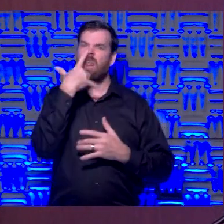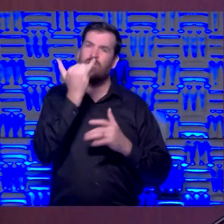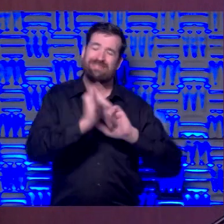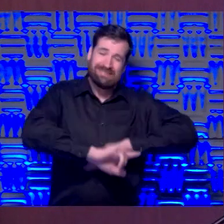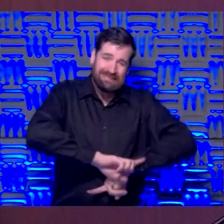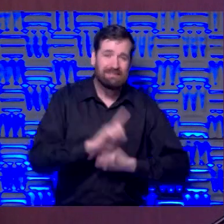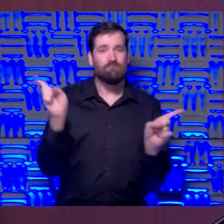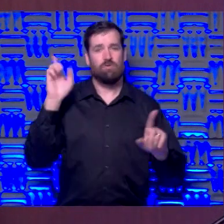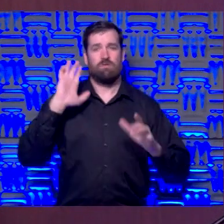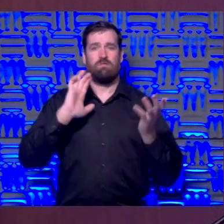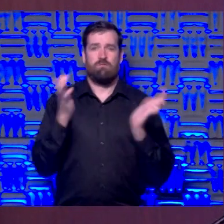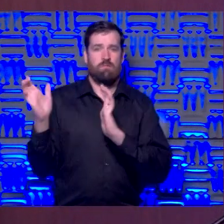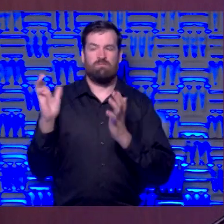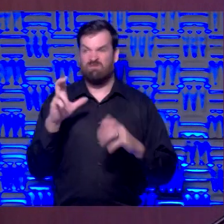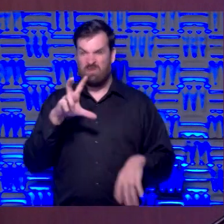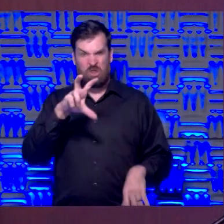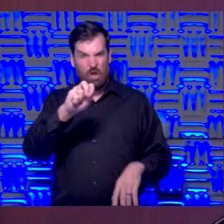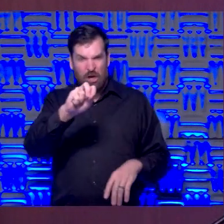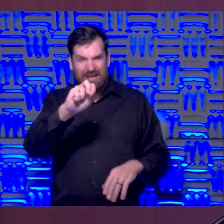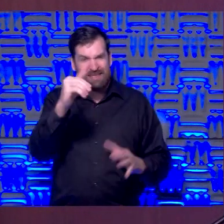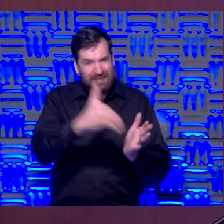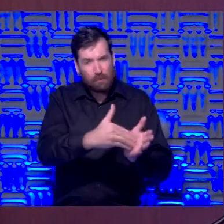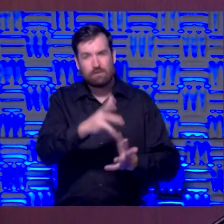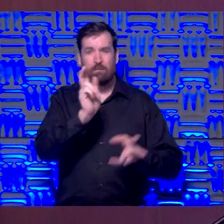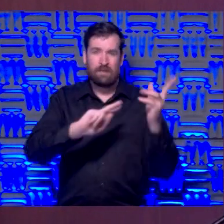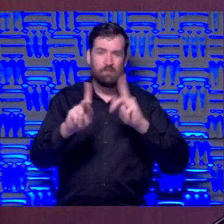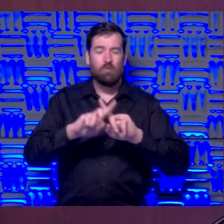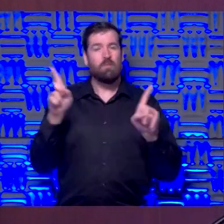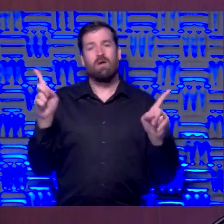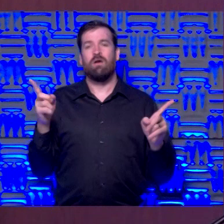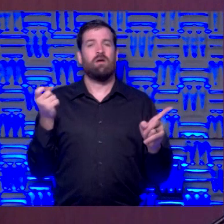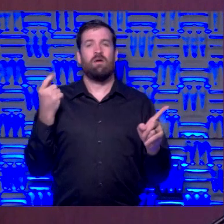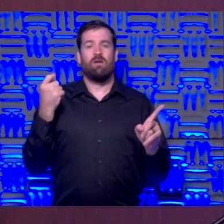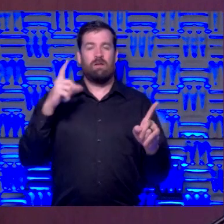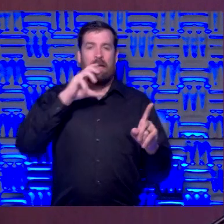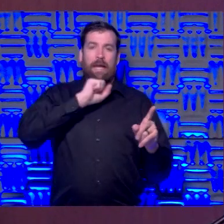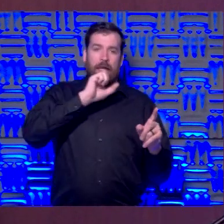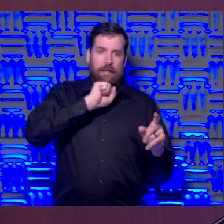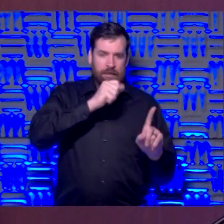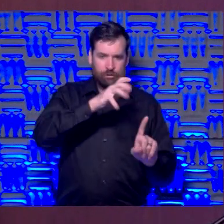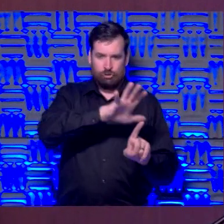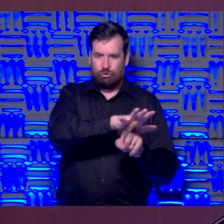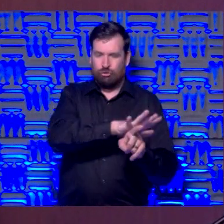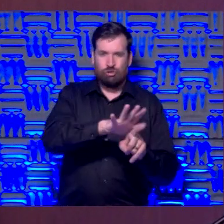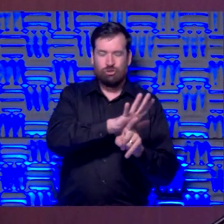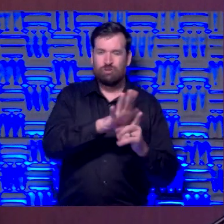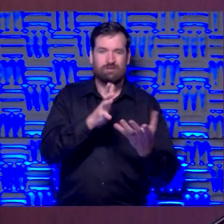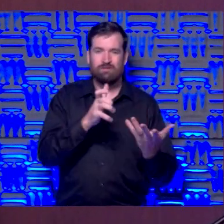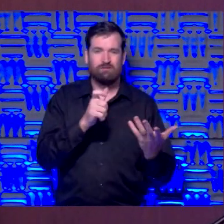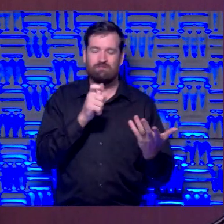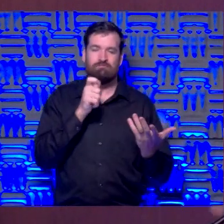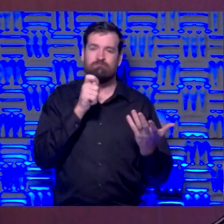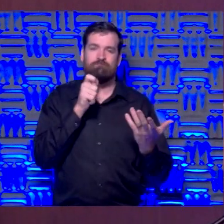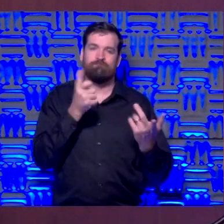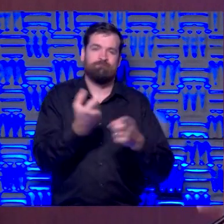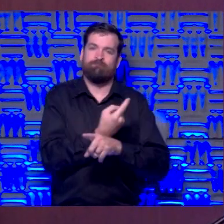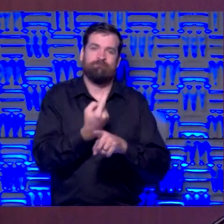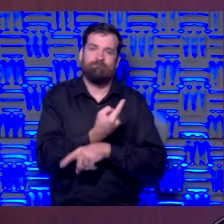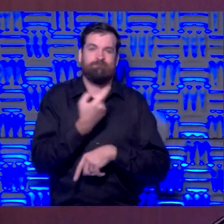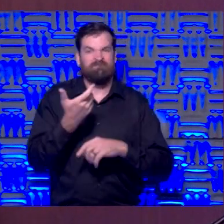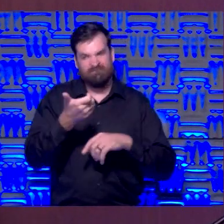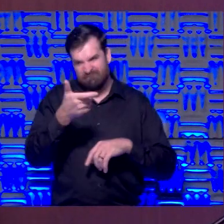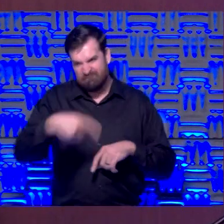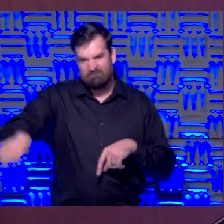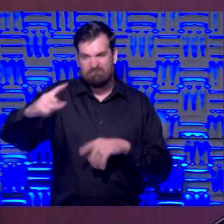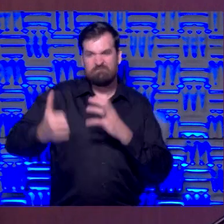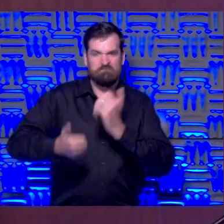community of over 30,000 people, but the age demographic is not reflected by most communities.